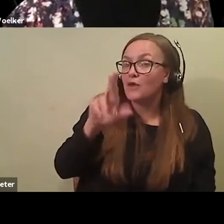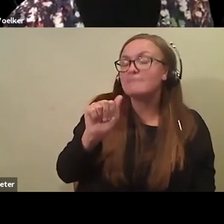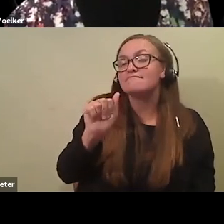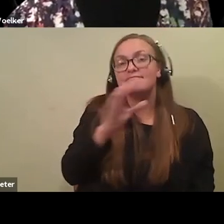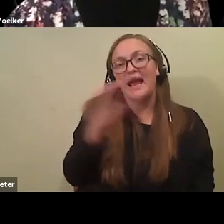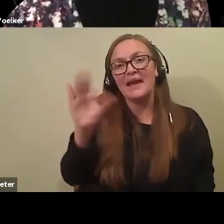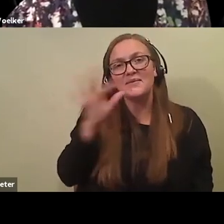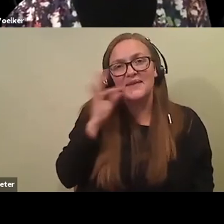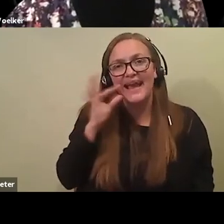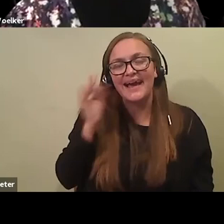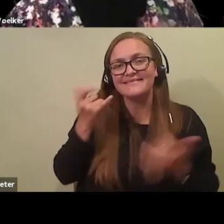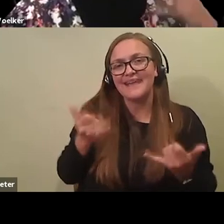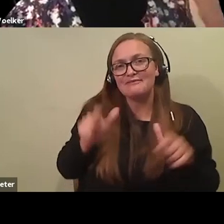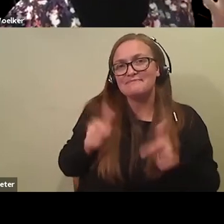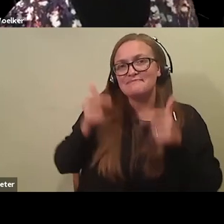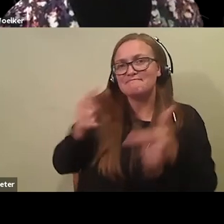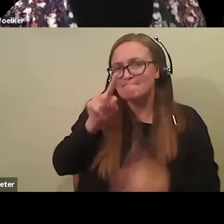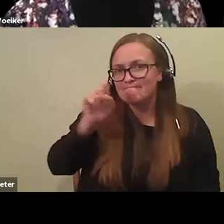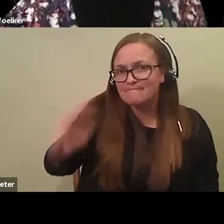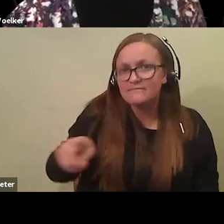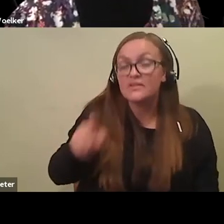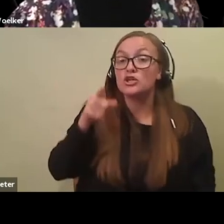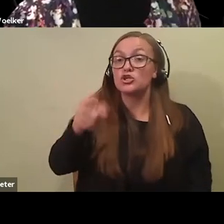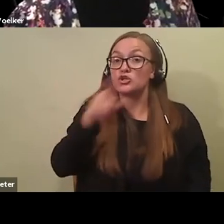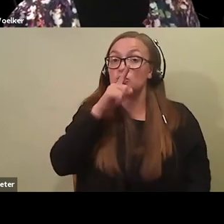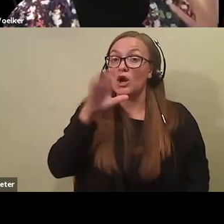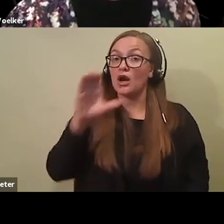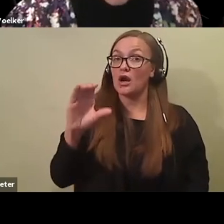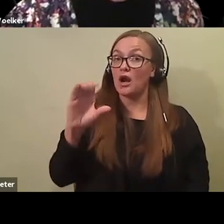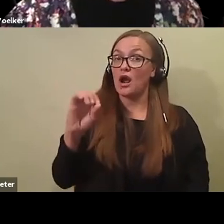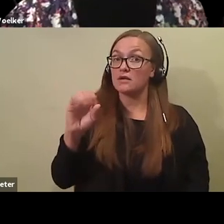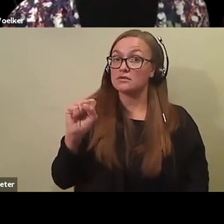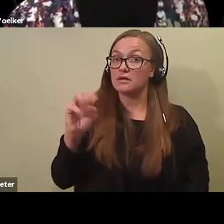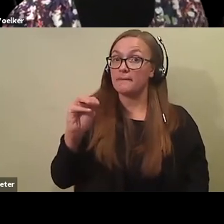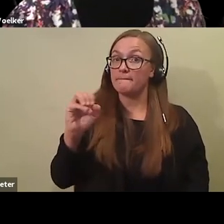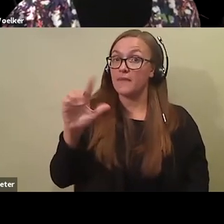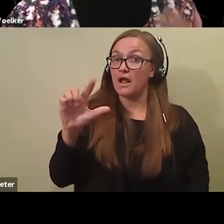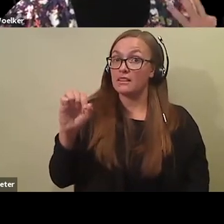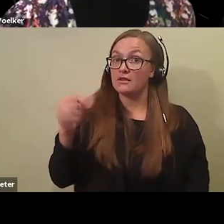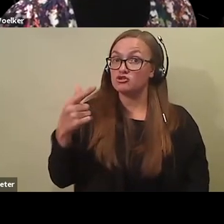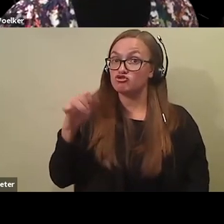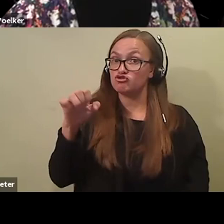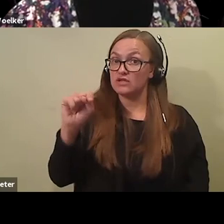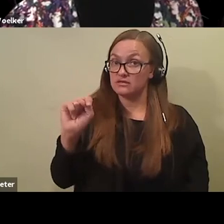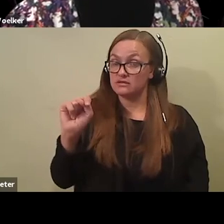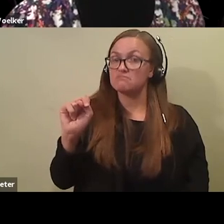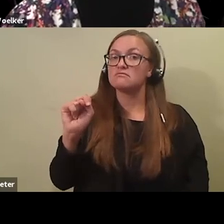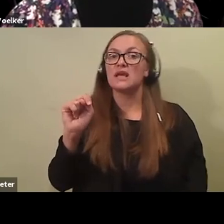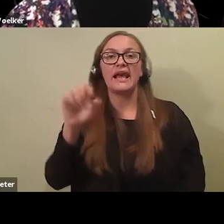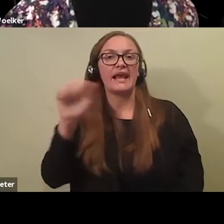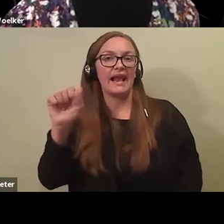turn things over to you. So as a cosmologist and an astrophysicist, I'm just wondering if you can give us